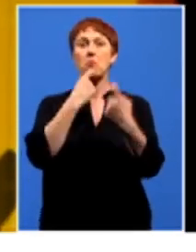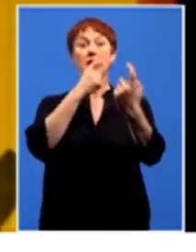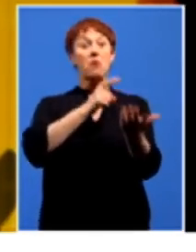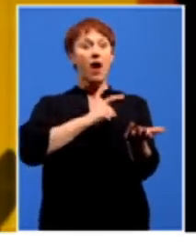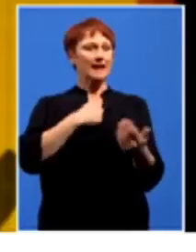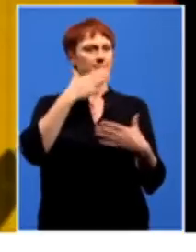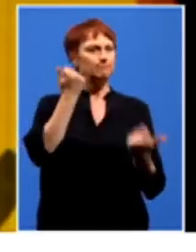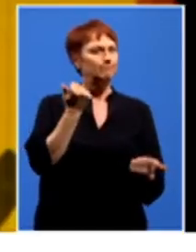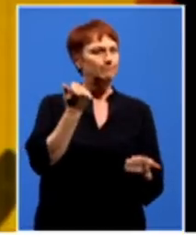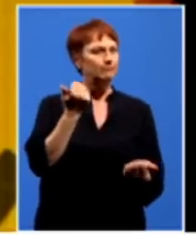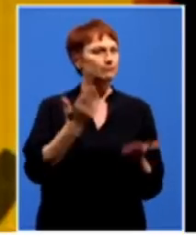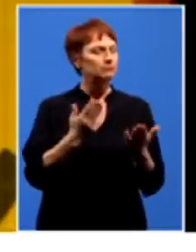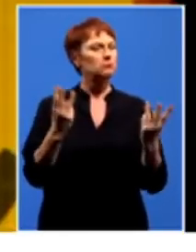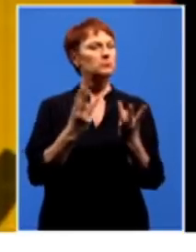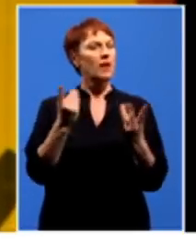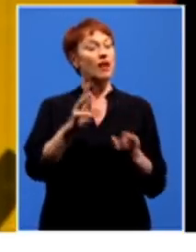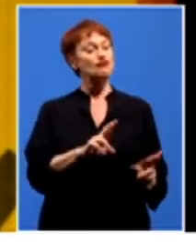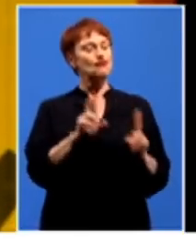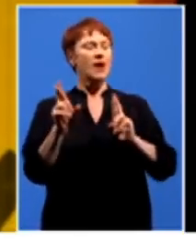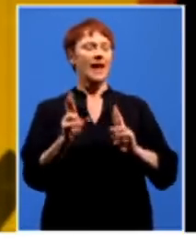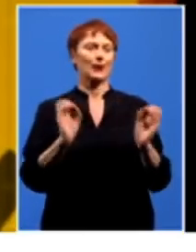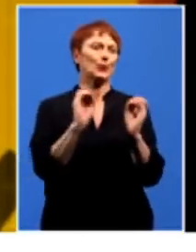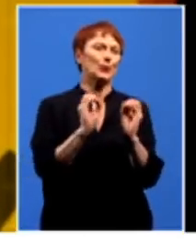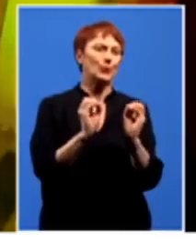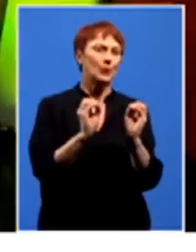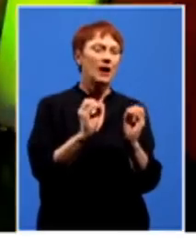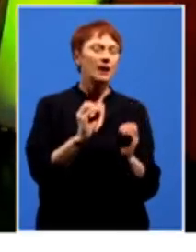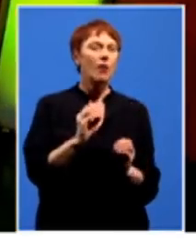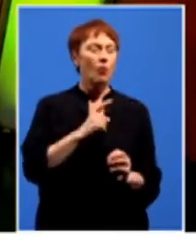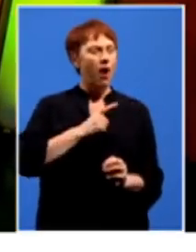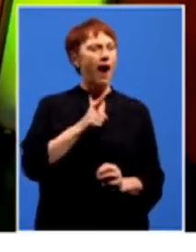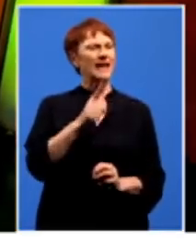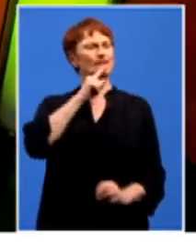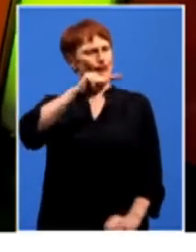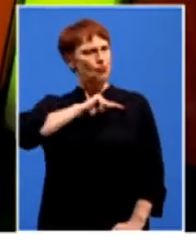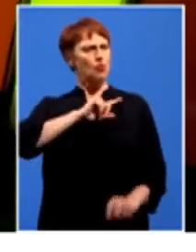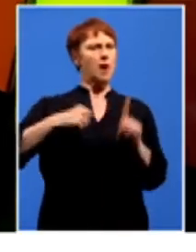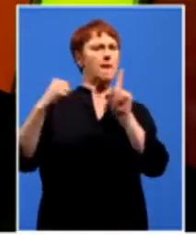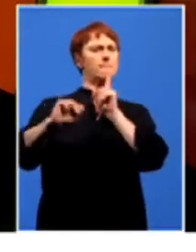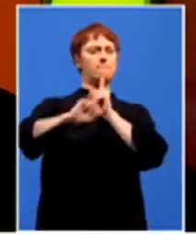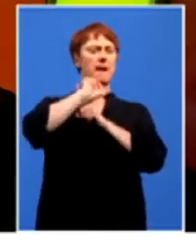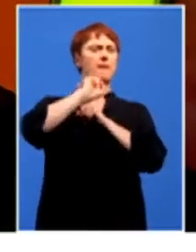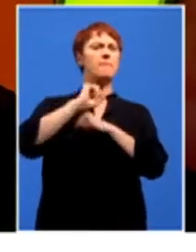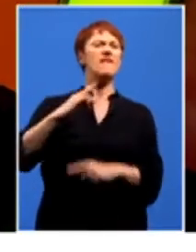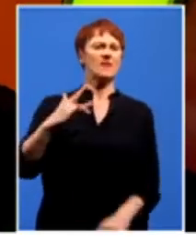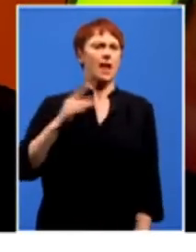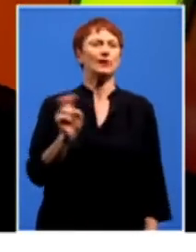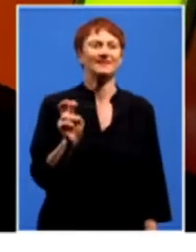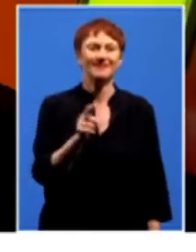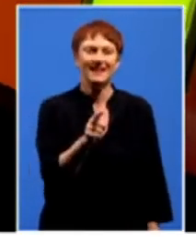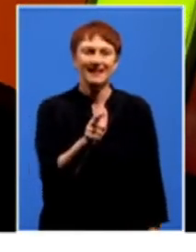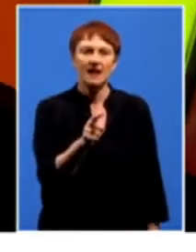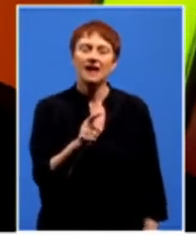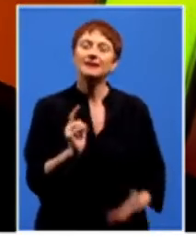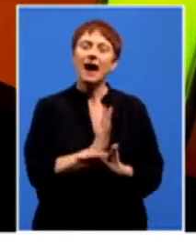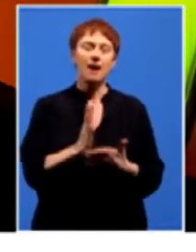think people were not ready for it. I think it was the hard-hitting truth that sits uncomfortably for those people who don't agree with the